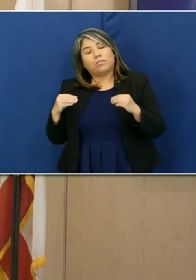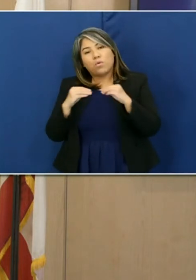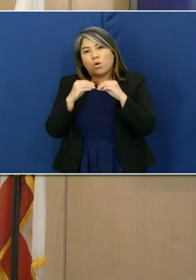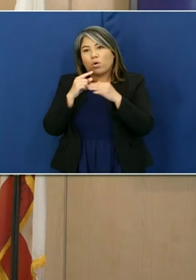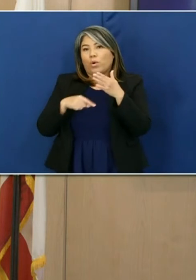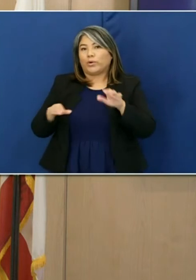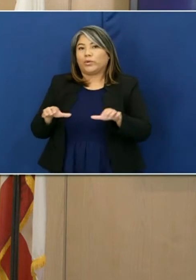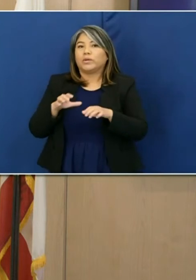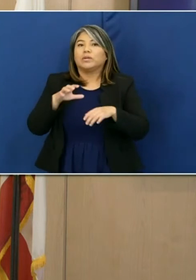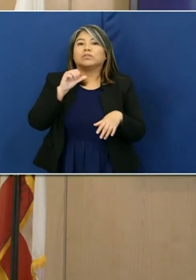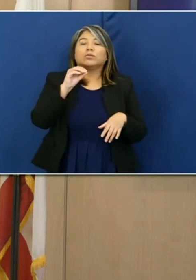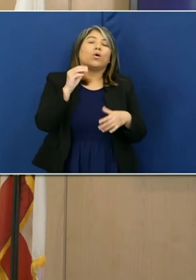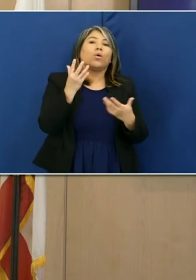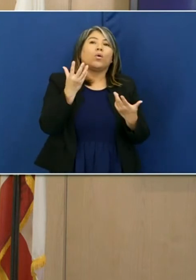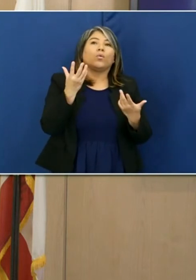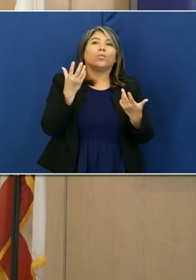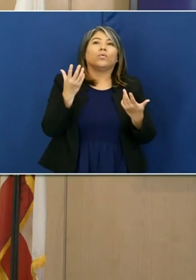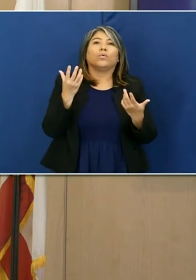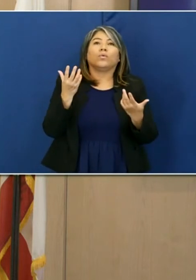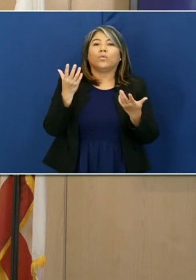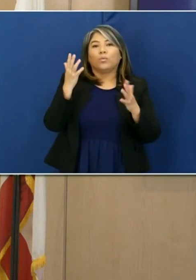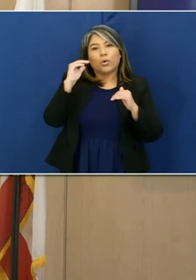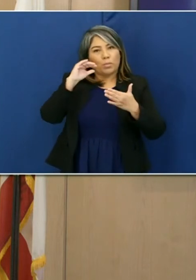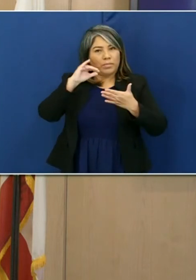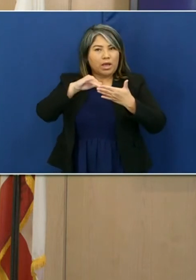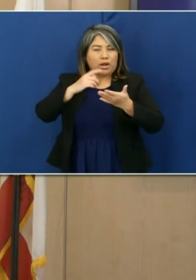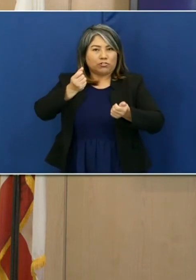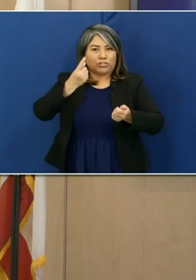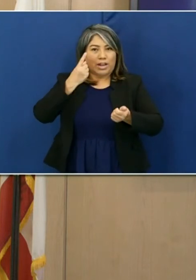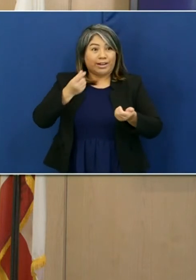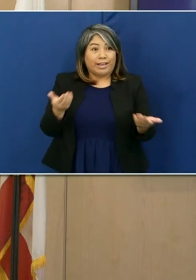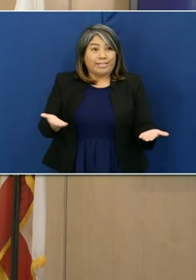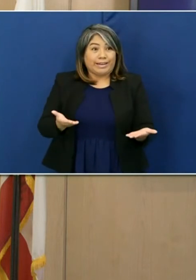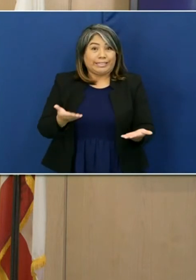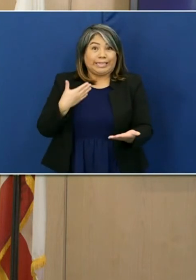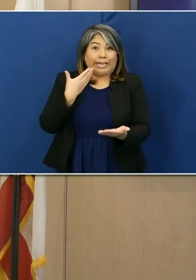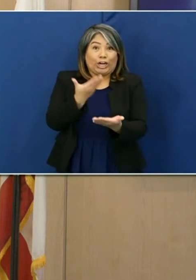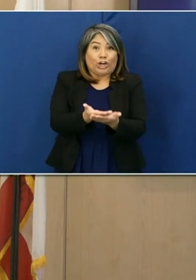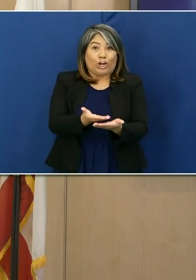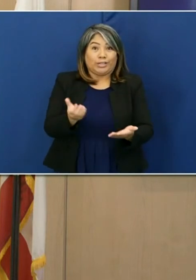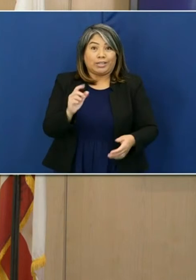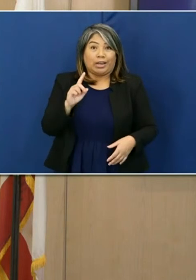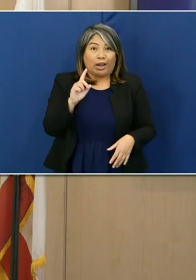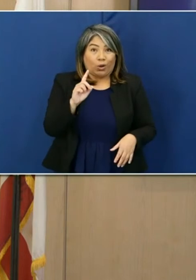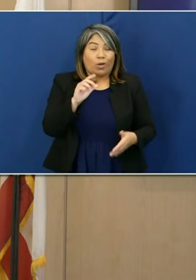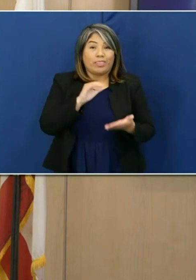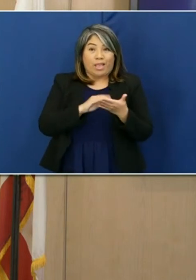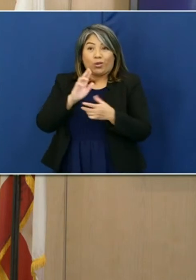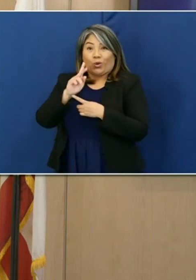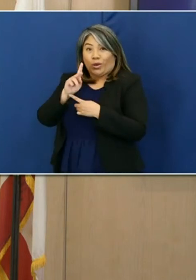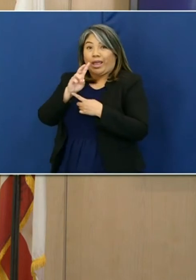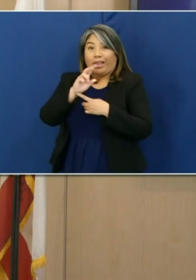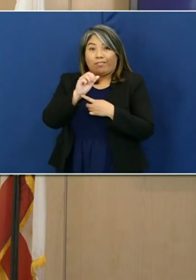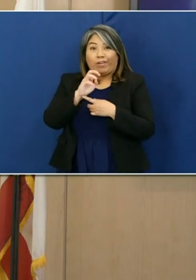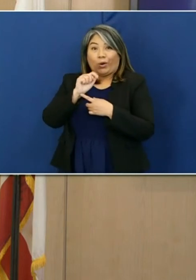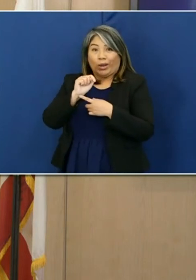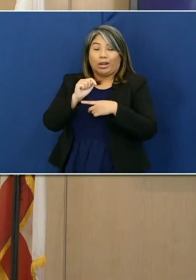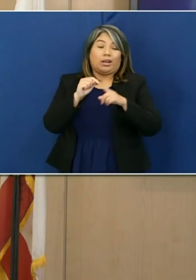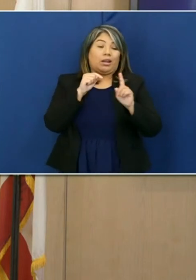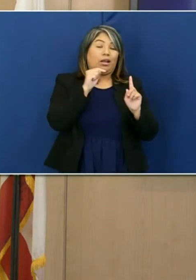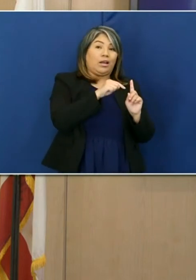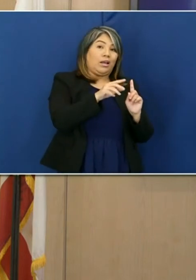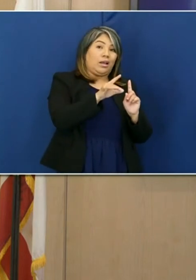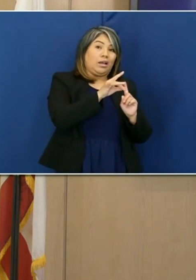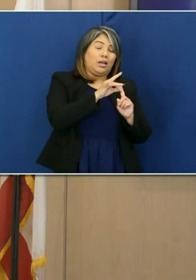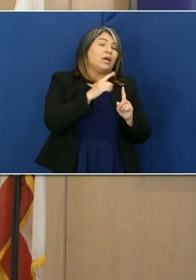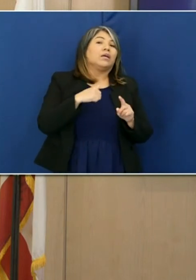that this understanding that it is here in San Diego really underscores the significance of what we